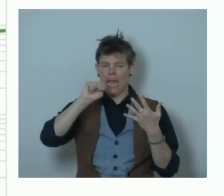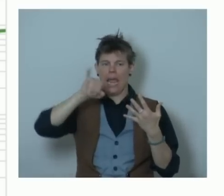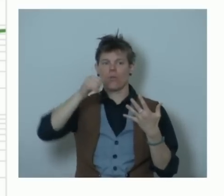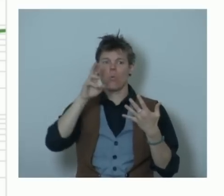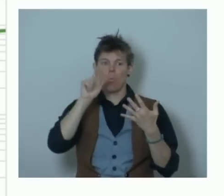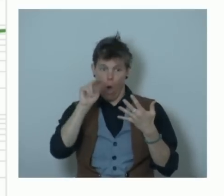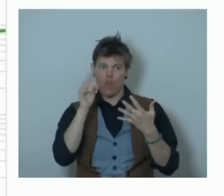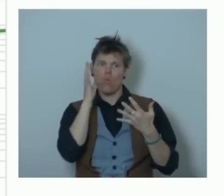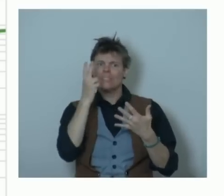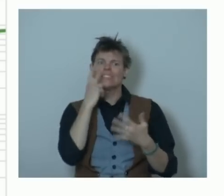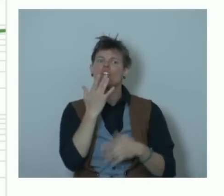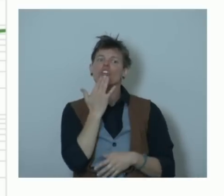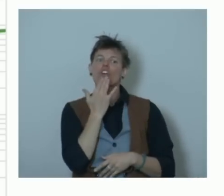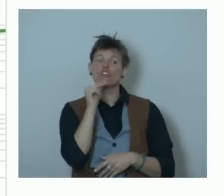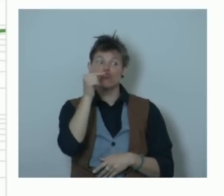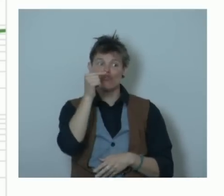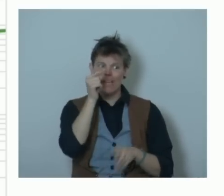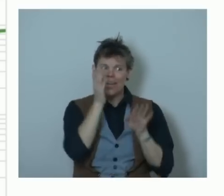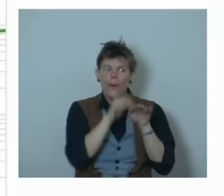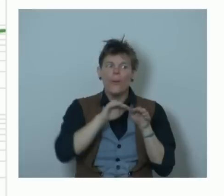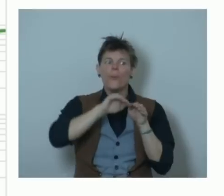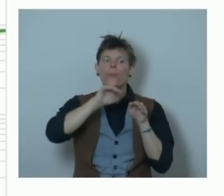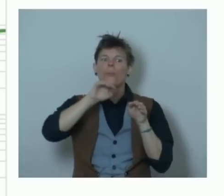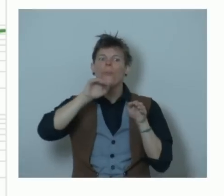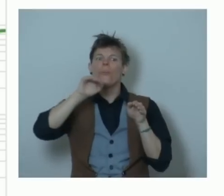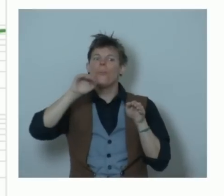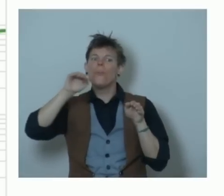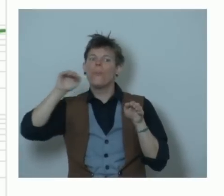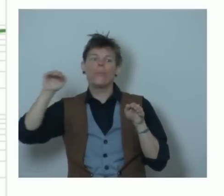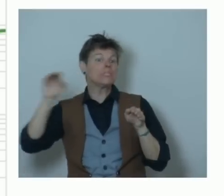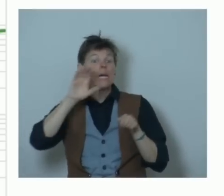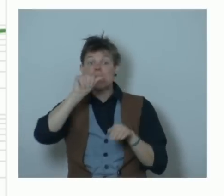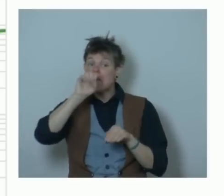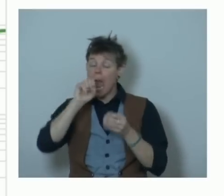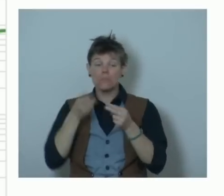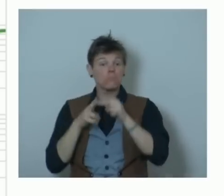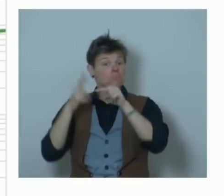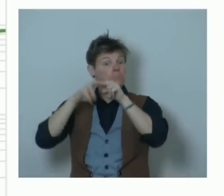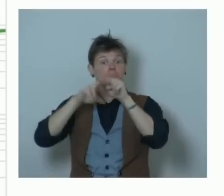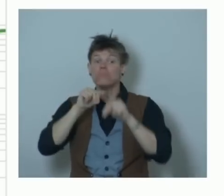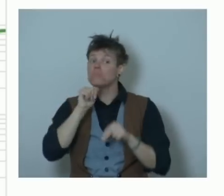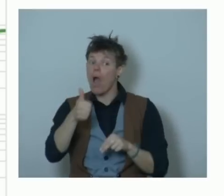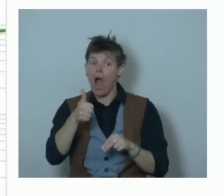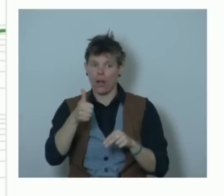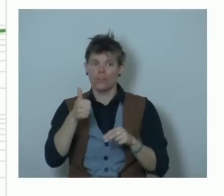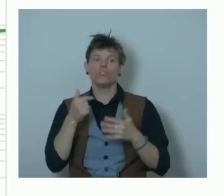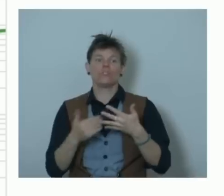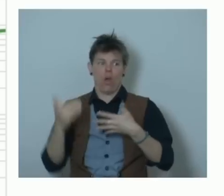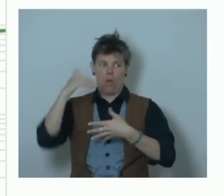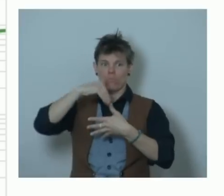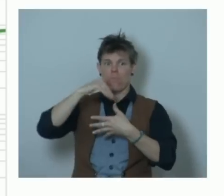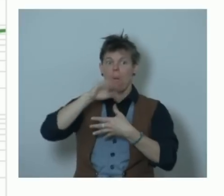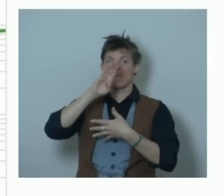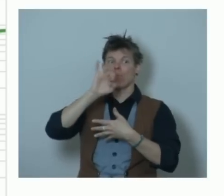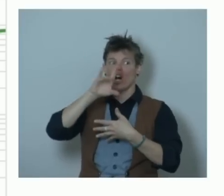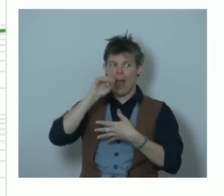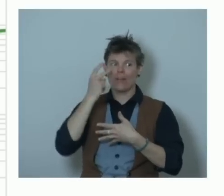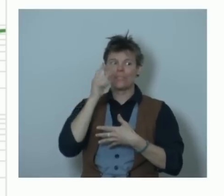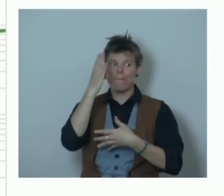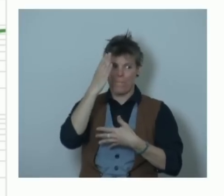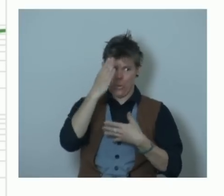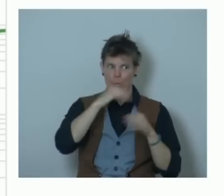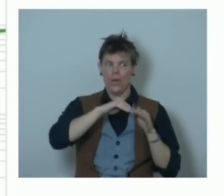number of cases is hardly growing at all. You can also see Bernalillo County on the top is getting there. So Santa Fe on the bottom, almost